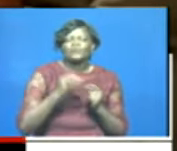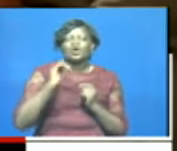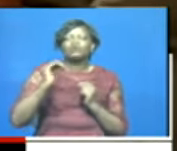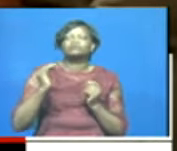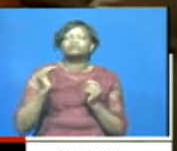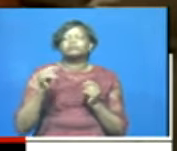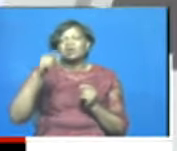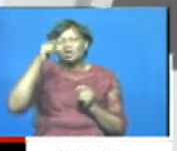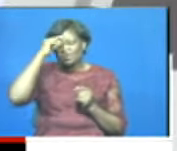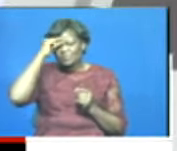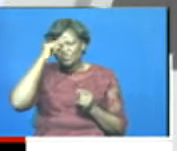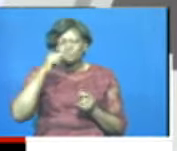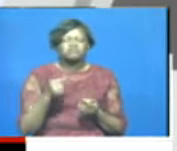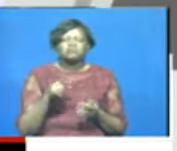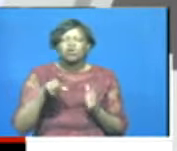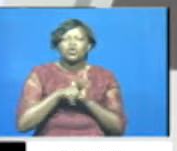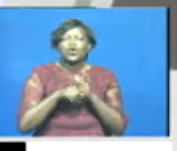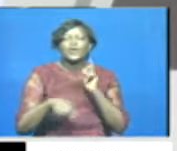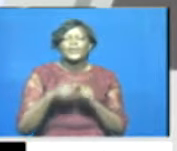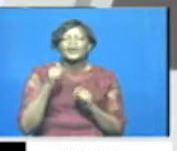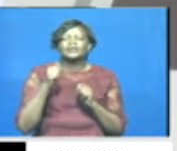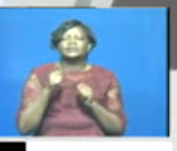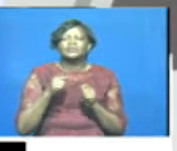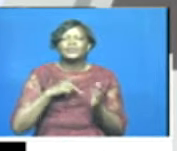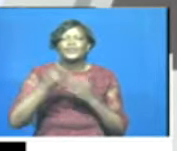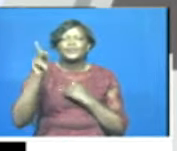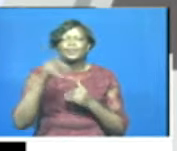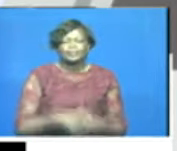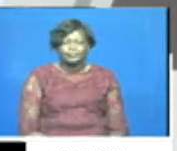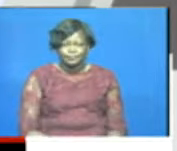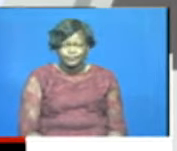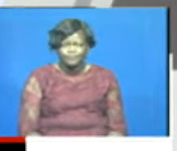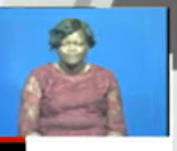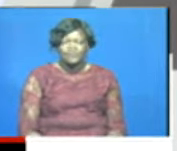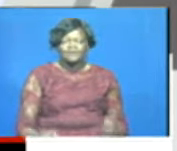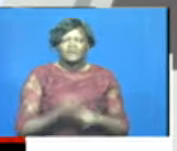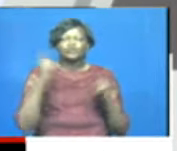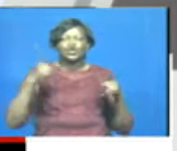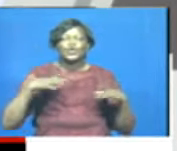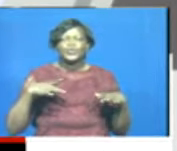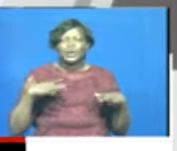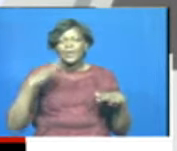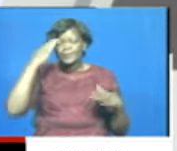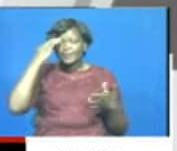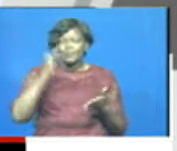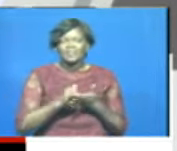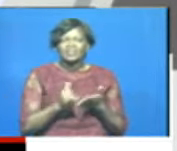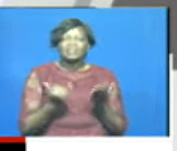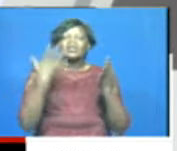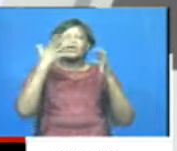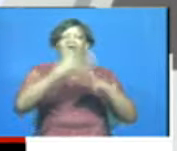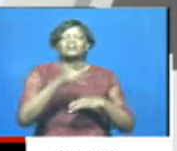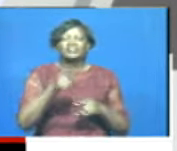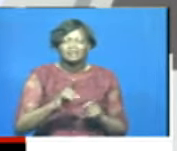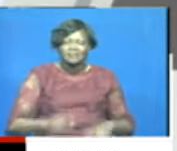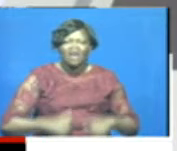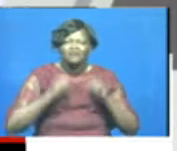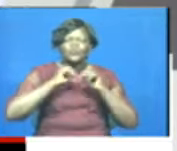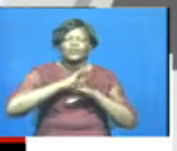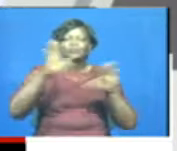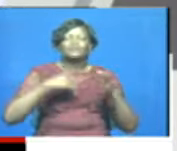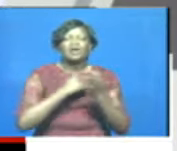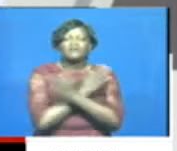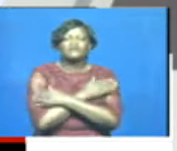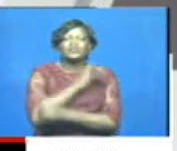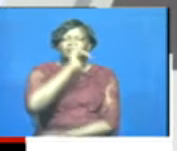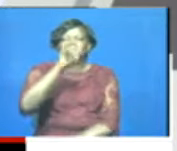Prime Edition. Well, that story brings us to our first break. Just a quick reminder that right after this live broadcast, my colleague JJ